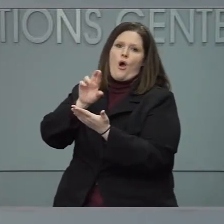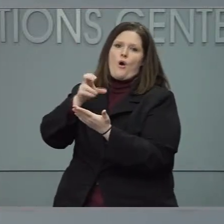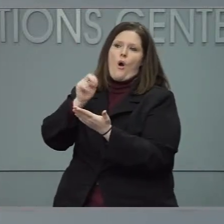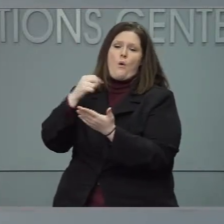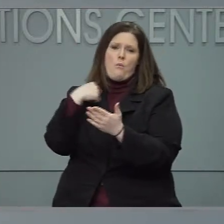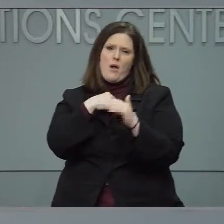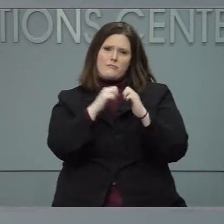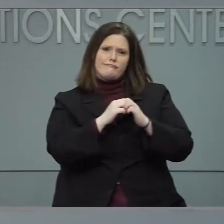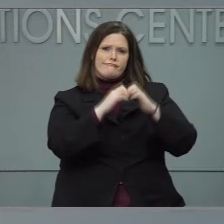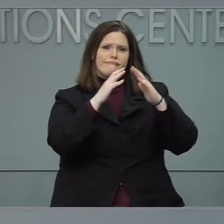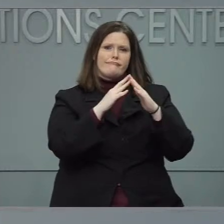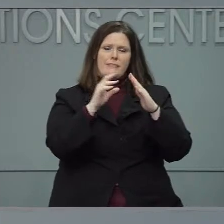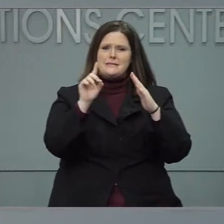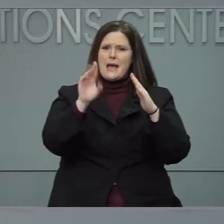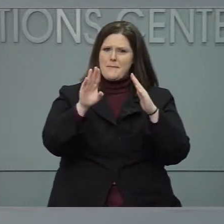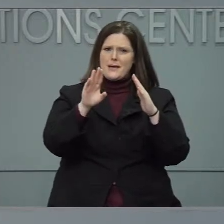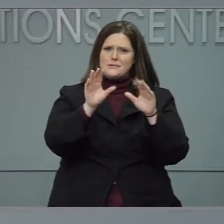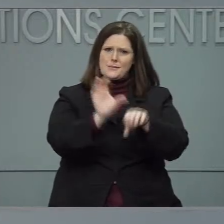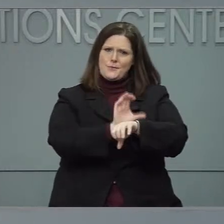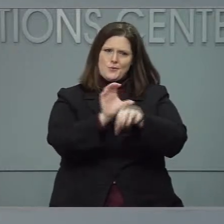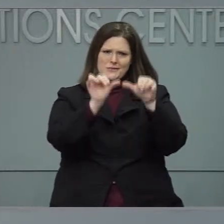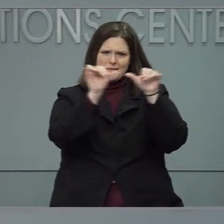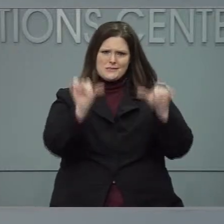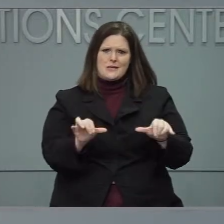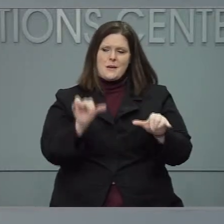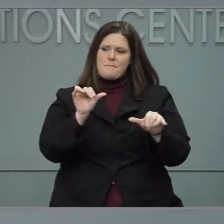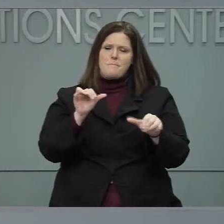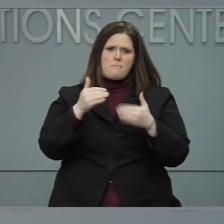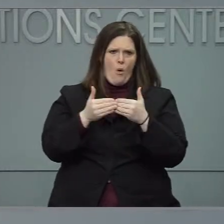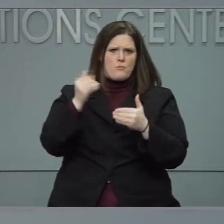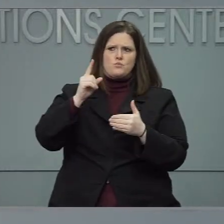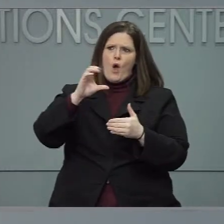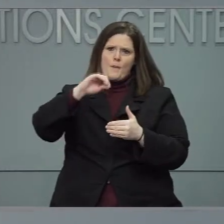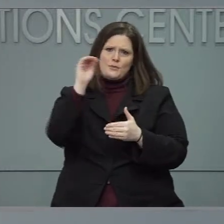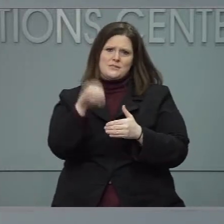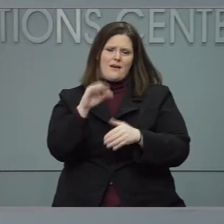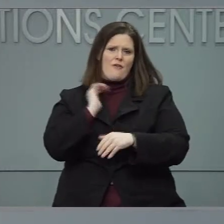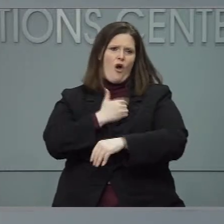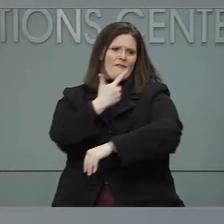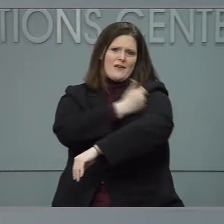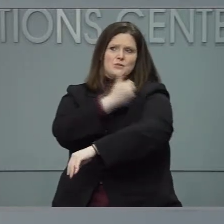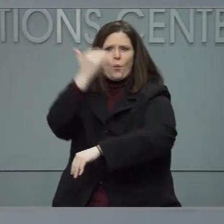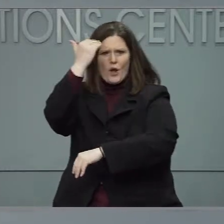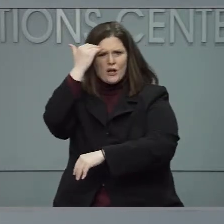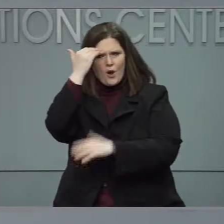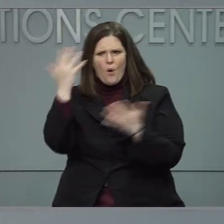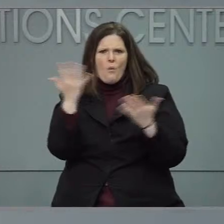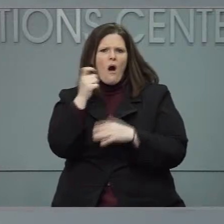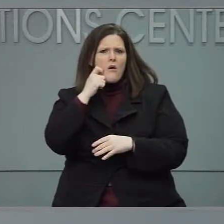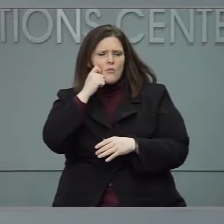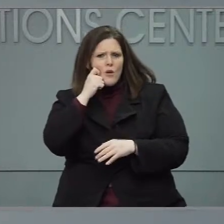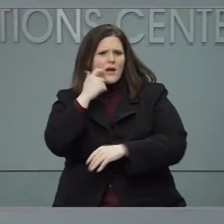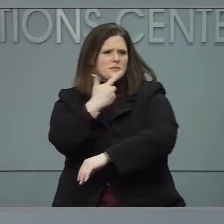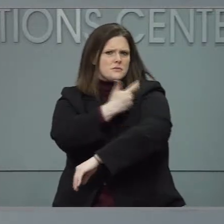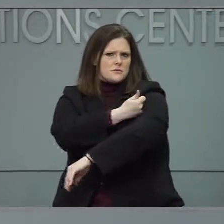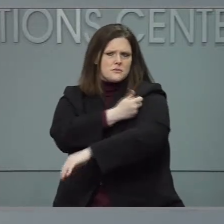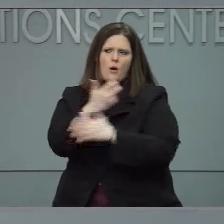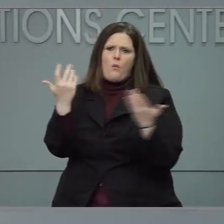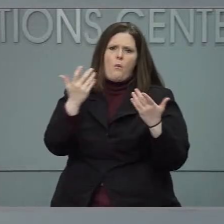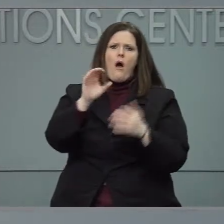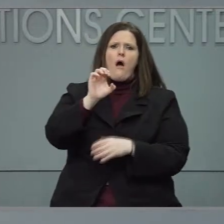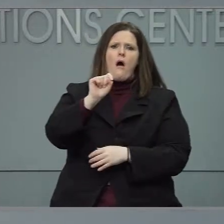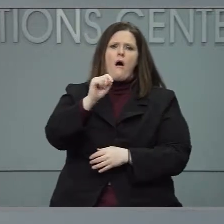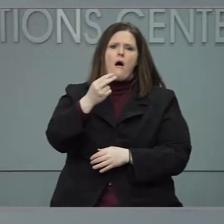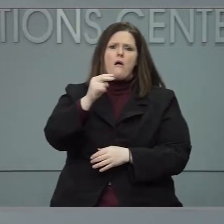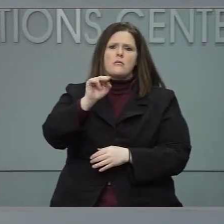to 100% of the vaccinations that we administer, we know race and ethnicity. There's been a lot of work